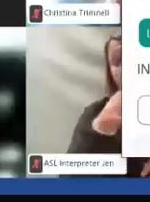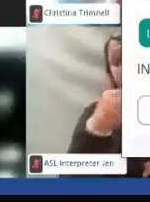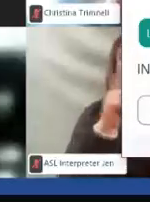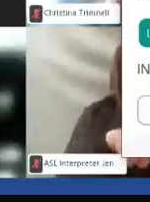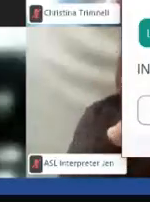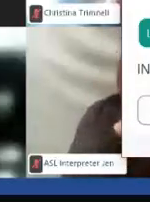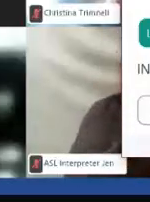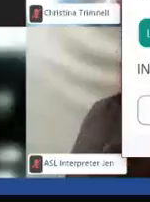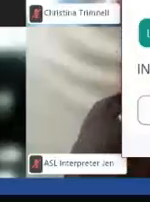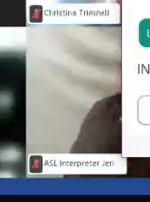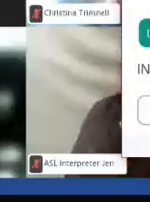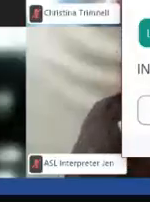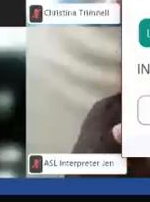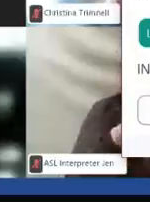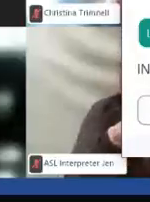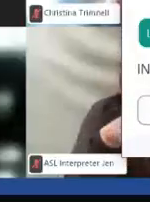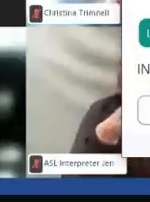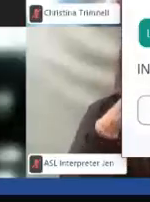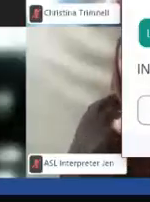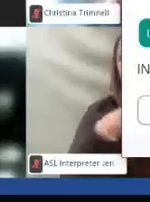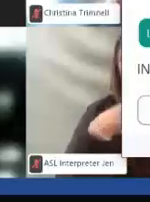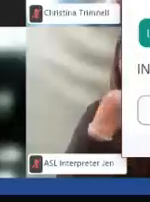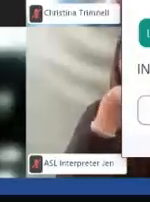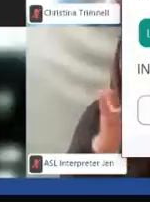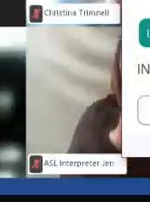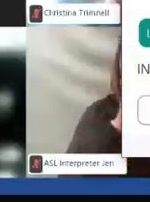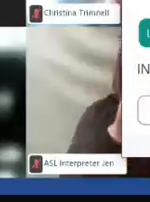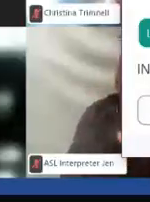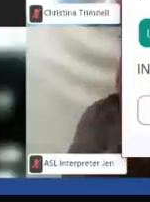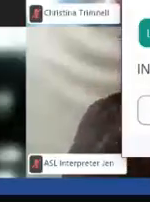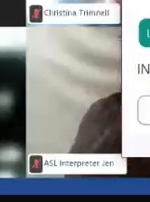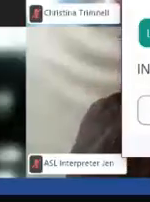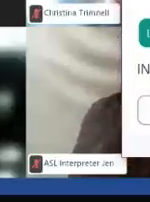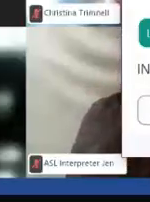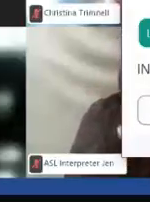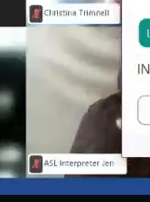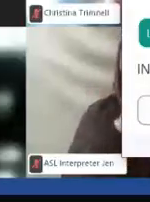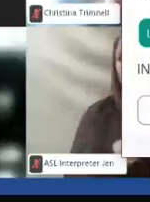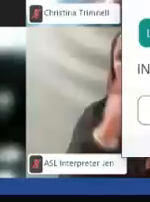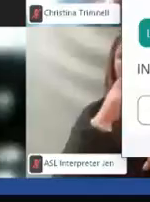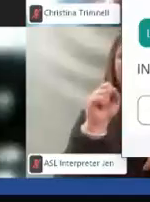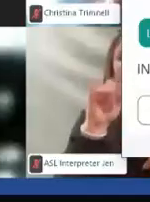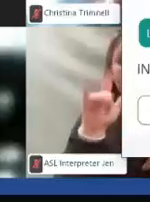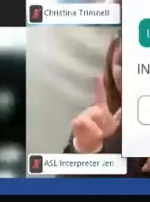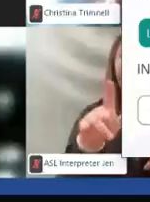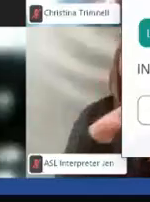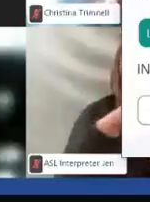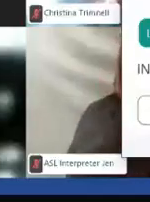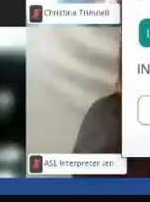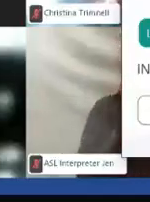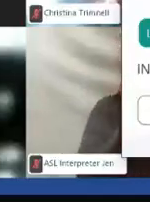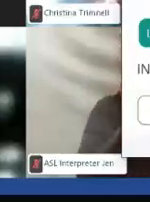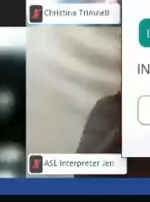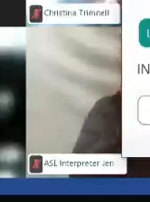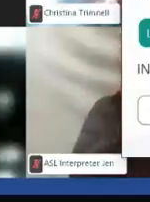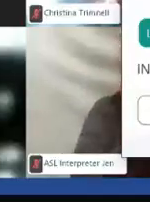work for a SIL. So we had a lot of people with disabilities reaching out that do not currently work for a SIL. And then 10 of them identified as